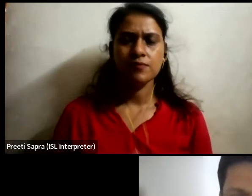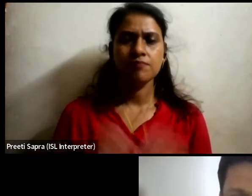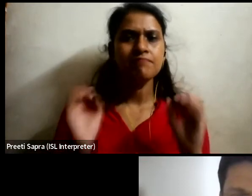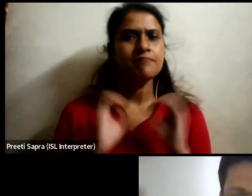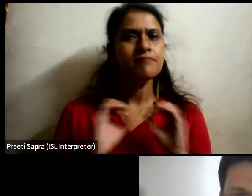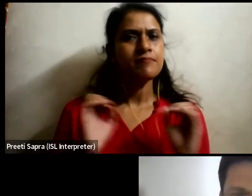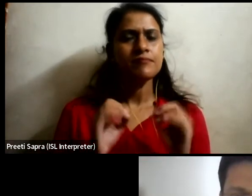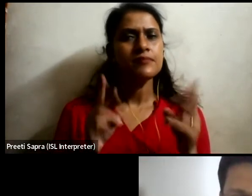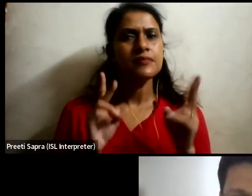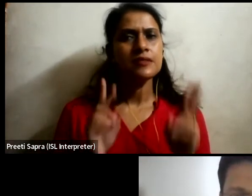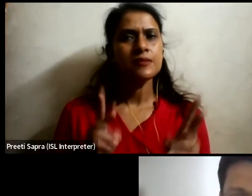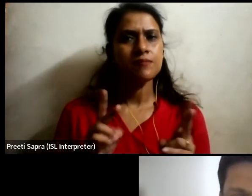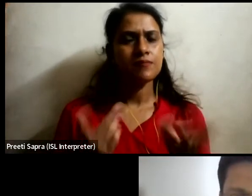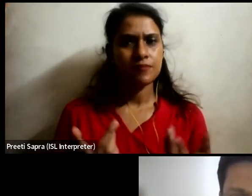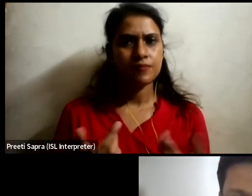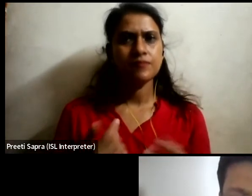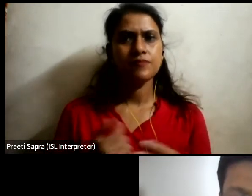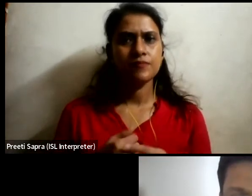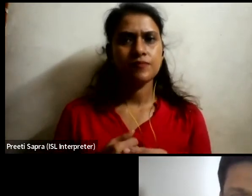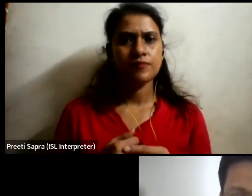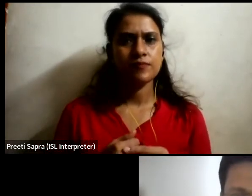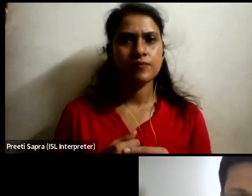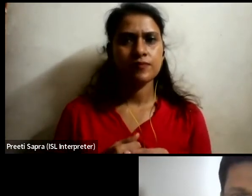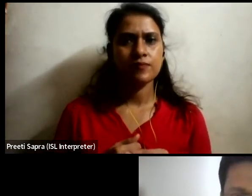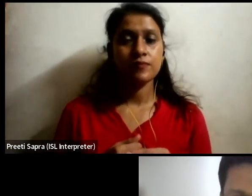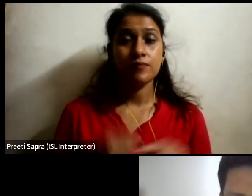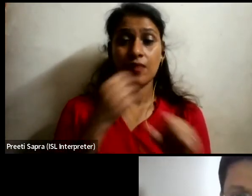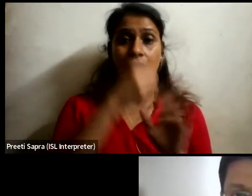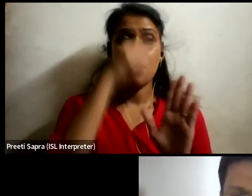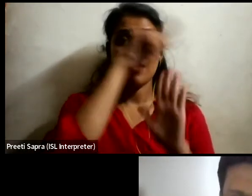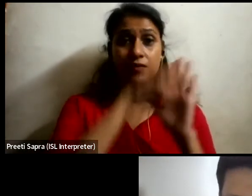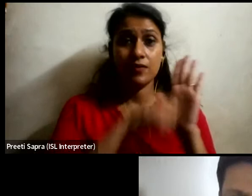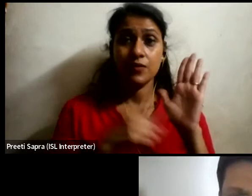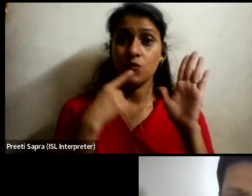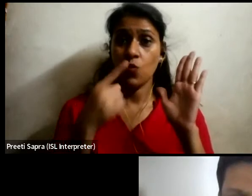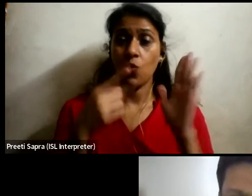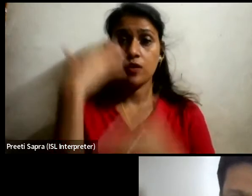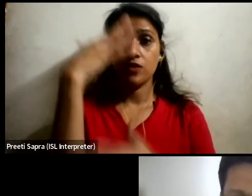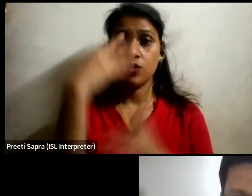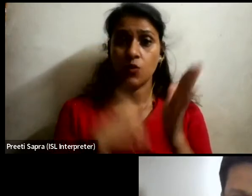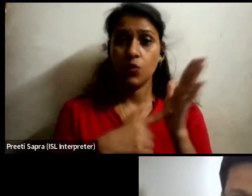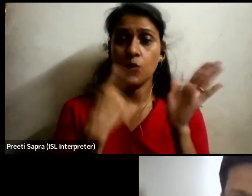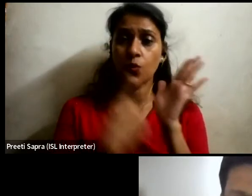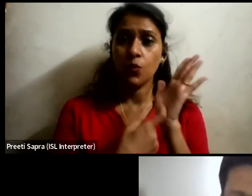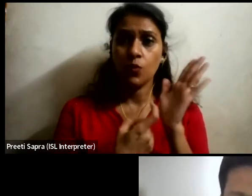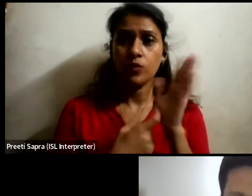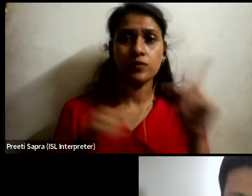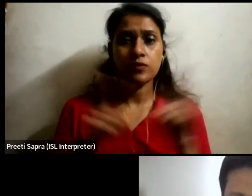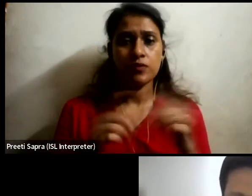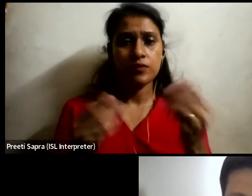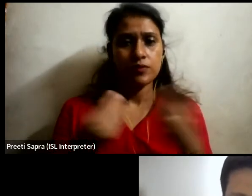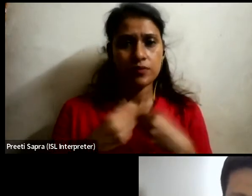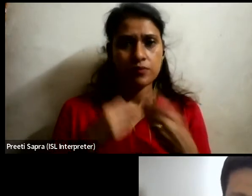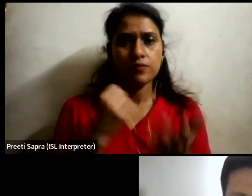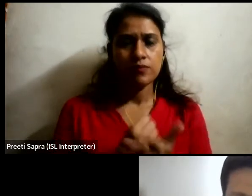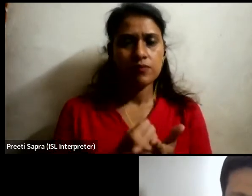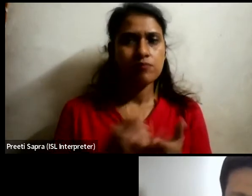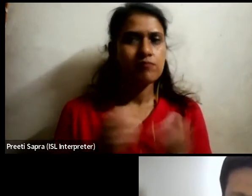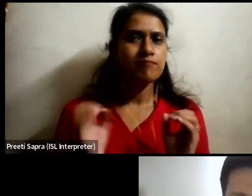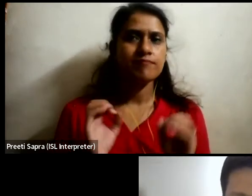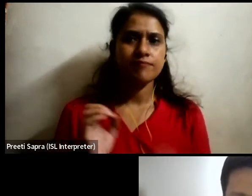content that should have it as per the guidelines, as per the standards. So, I mean, at this